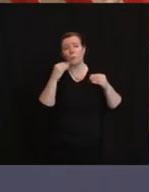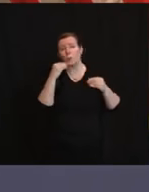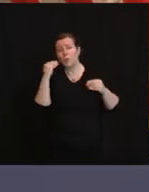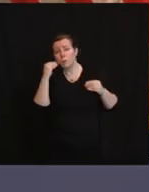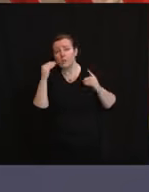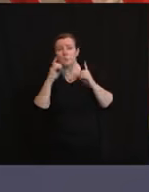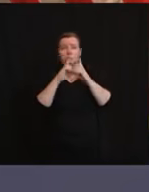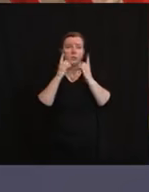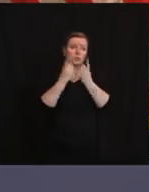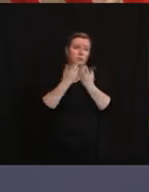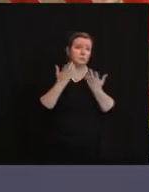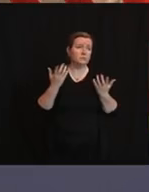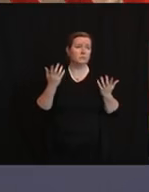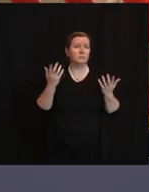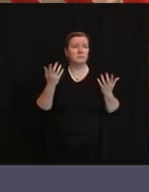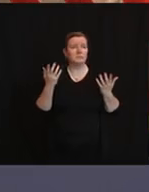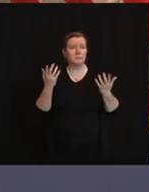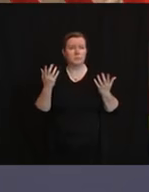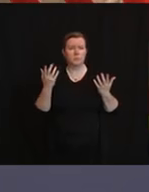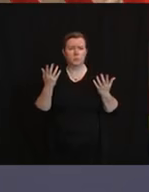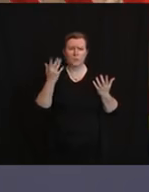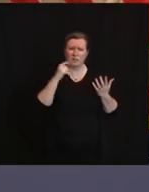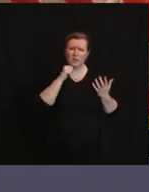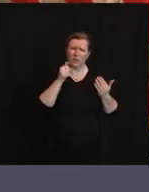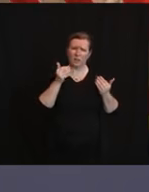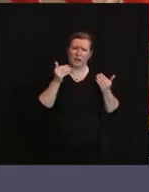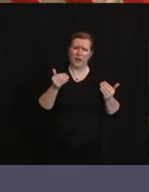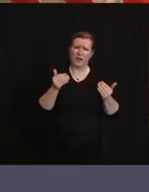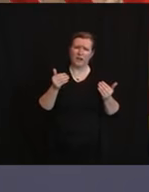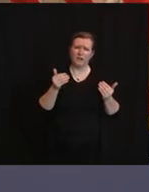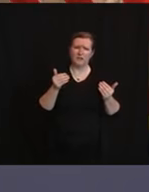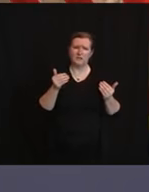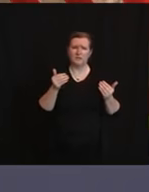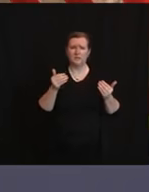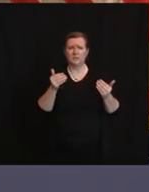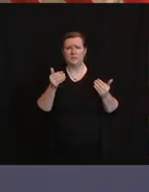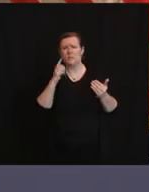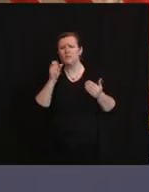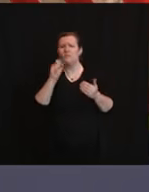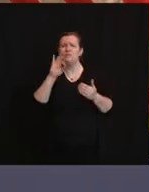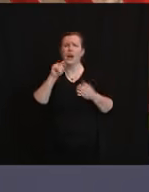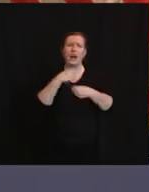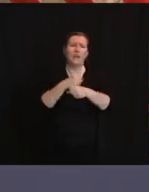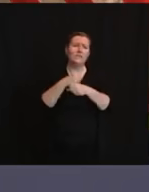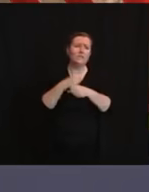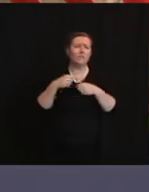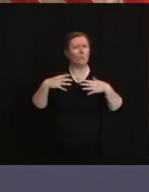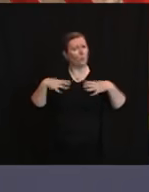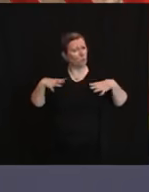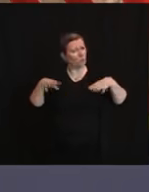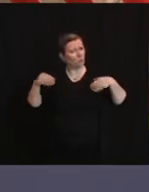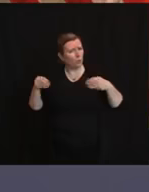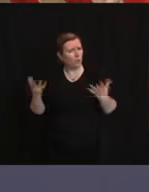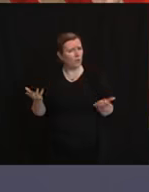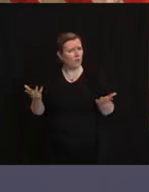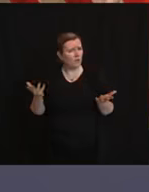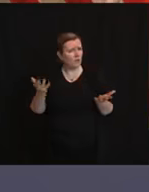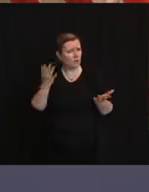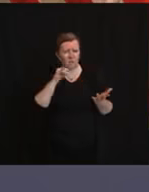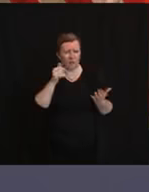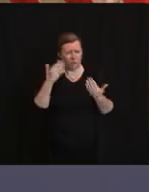shops, to do the same? We're used to this routine. We could do social distancing. If there's a good reason why